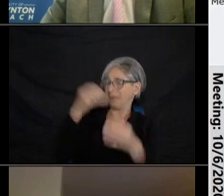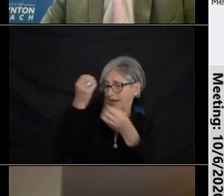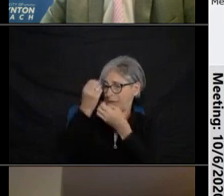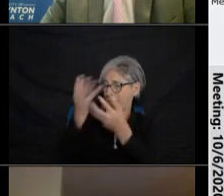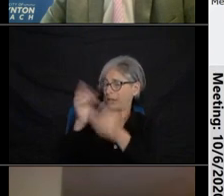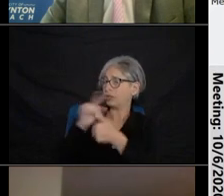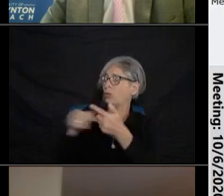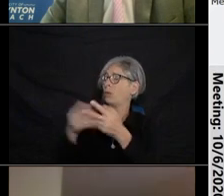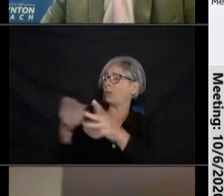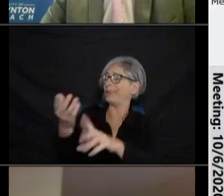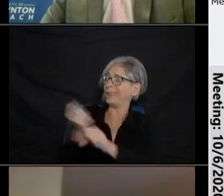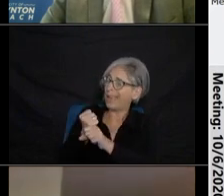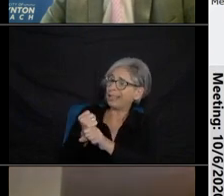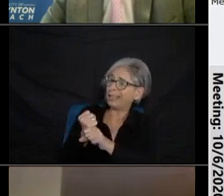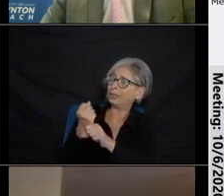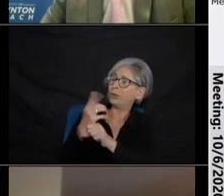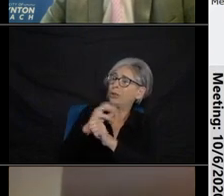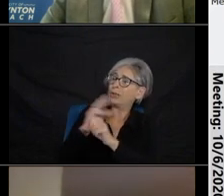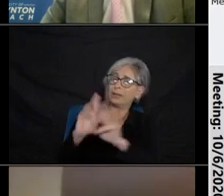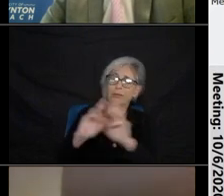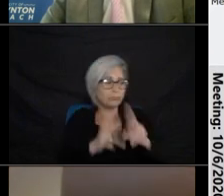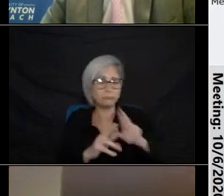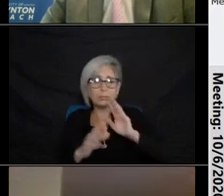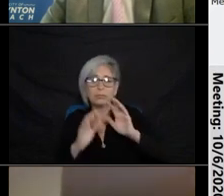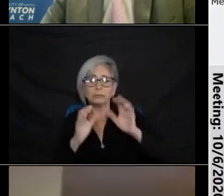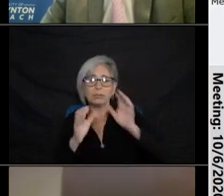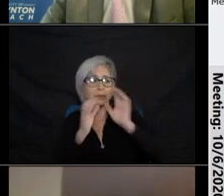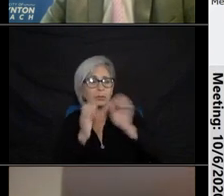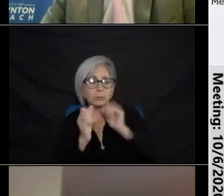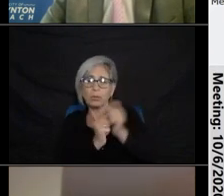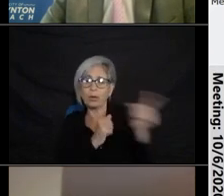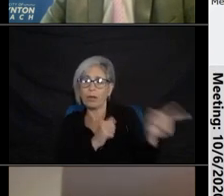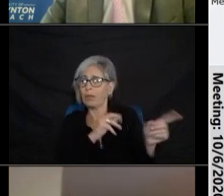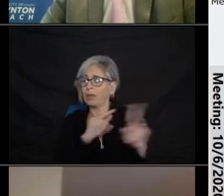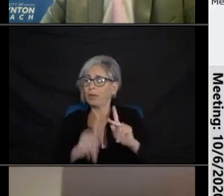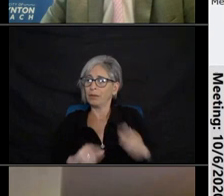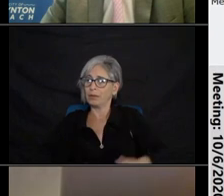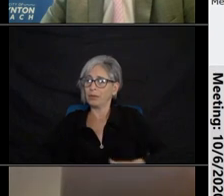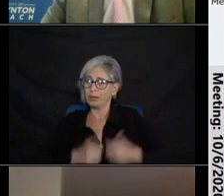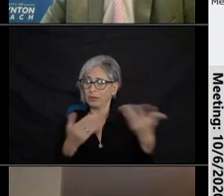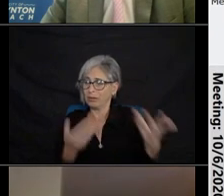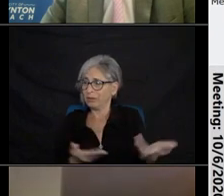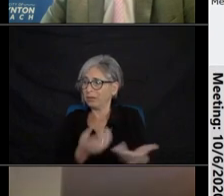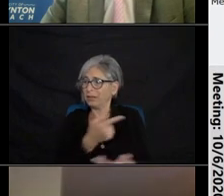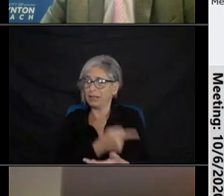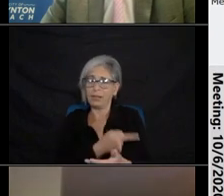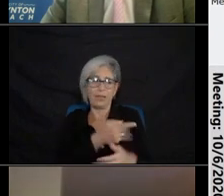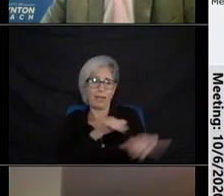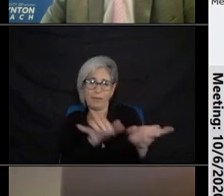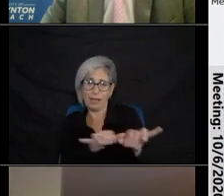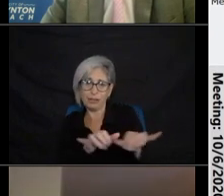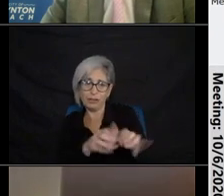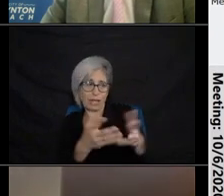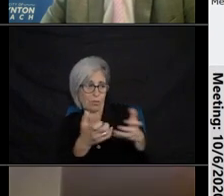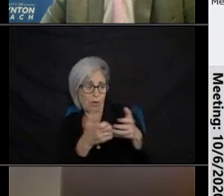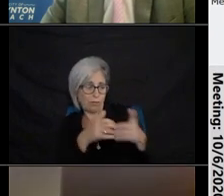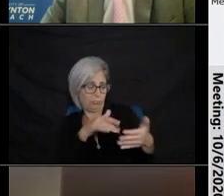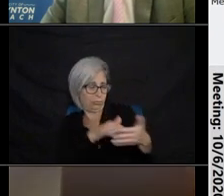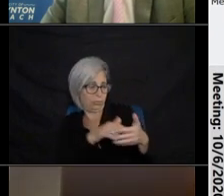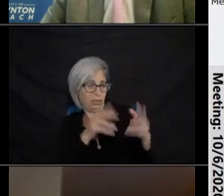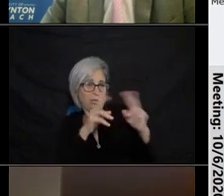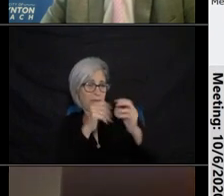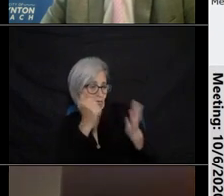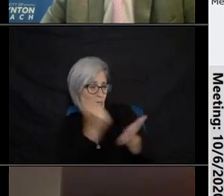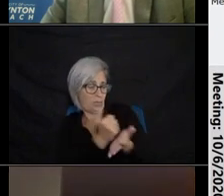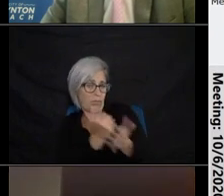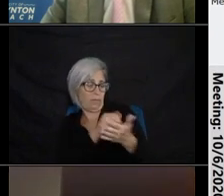the city receives them so we can relay them to the residents to make sure that if they have their own engineers that they want to approve